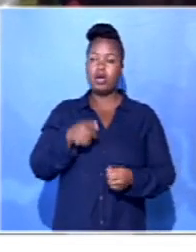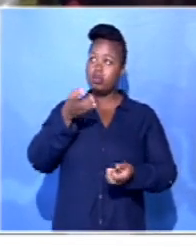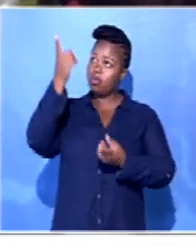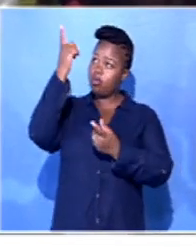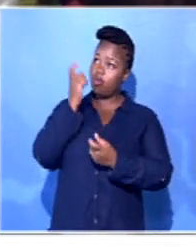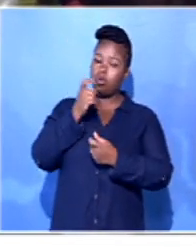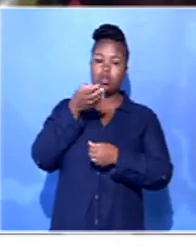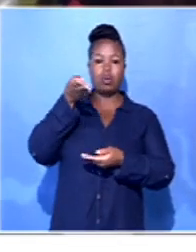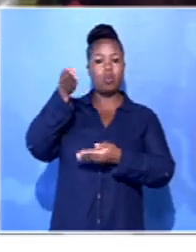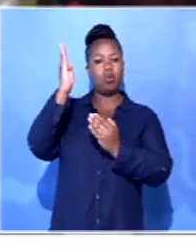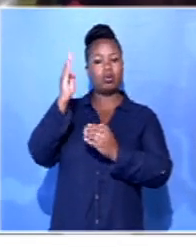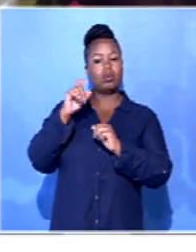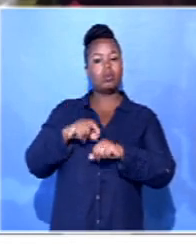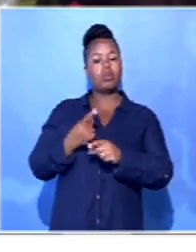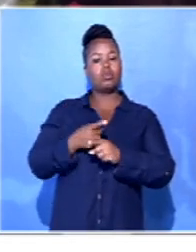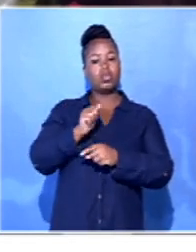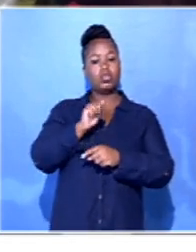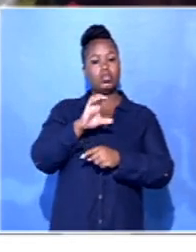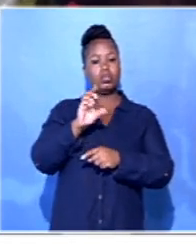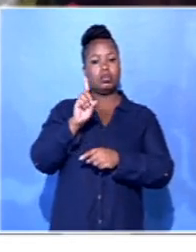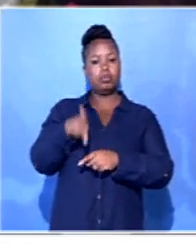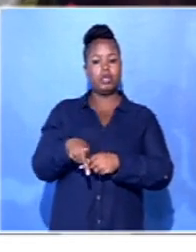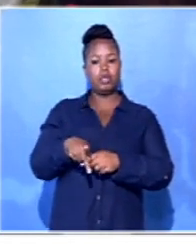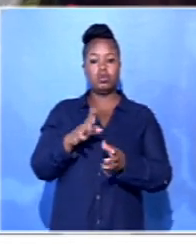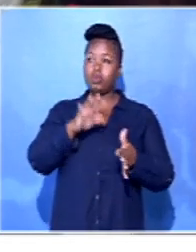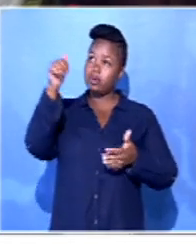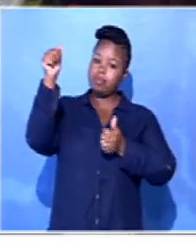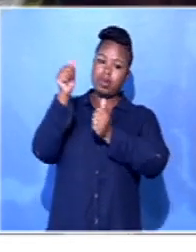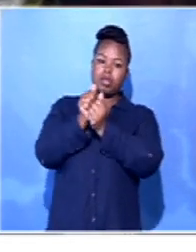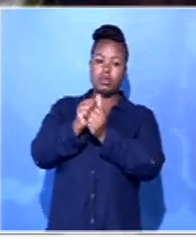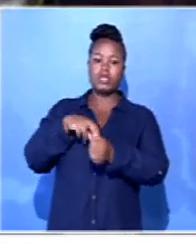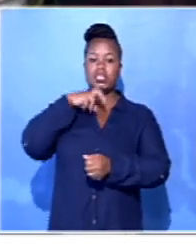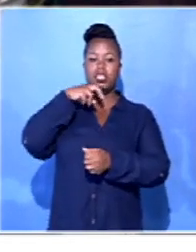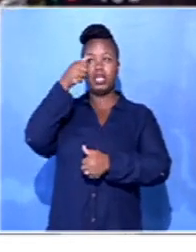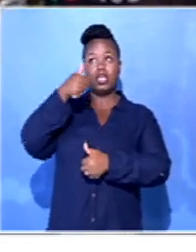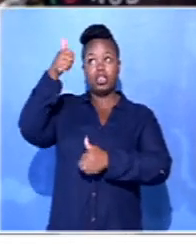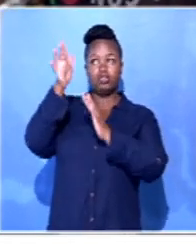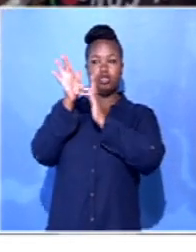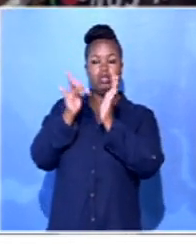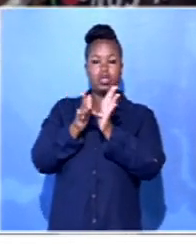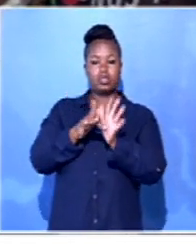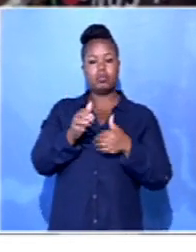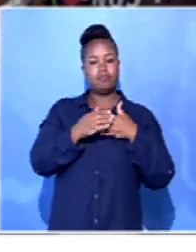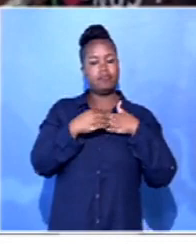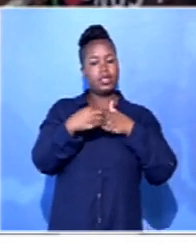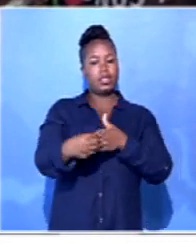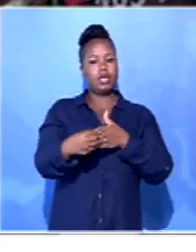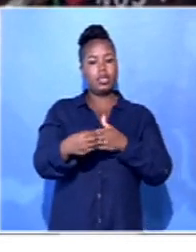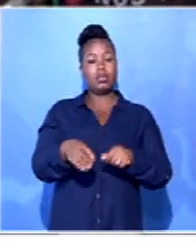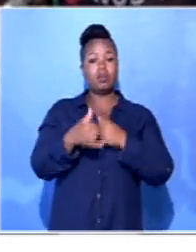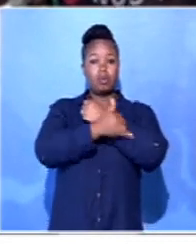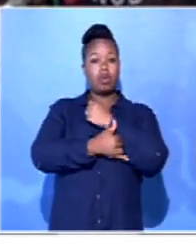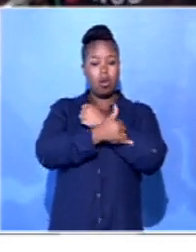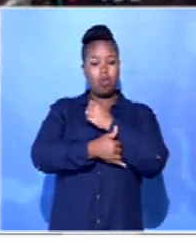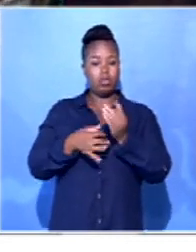to vote for the ACDP that has partnered with King Jesus to lead a godly government that will bring our country into